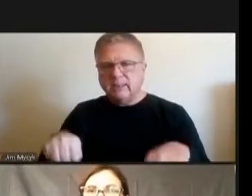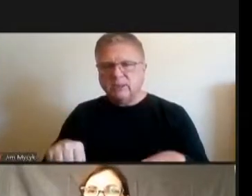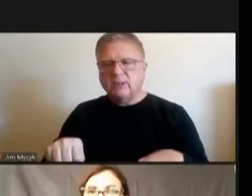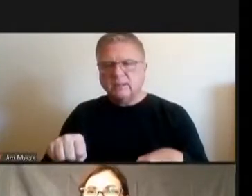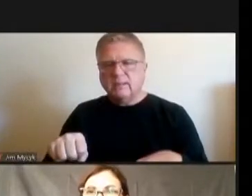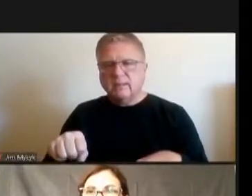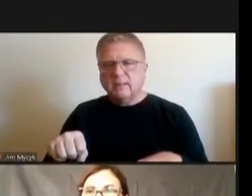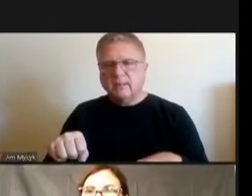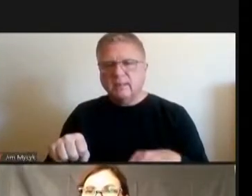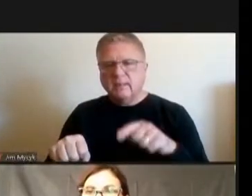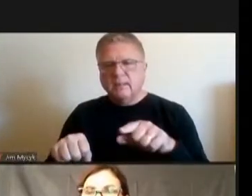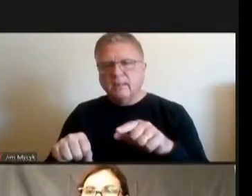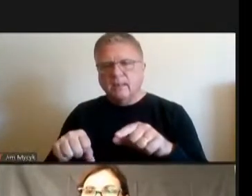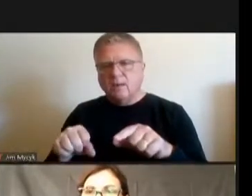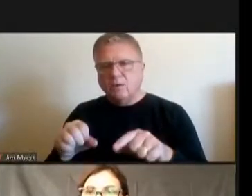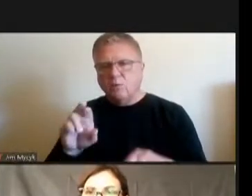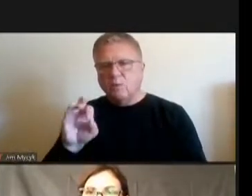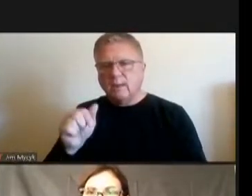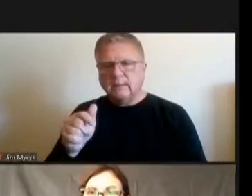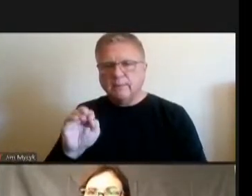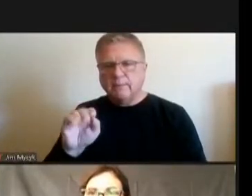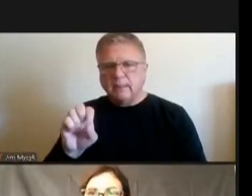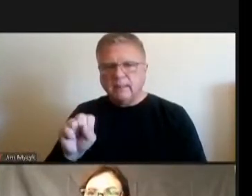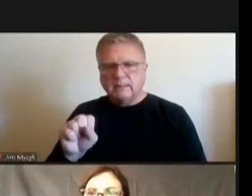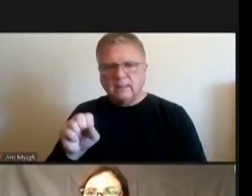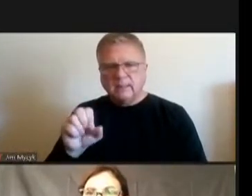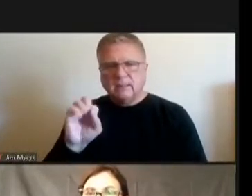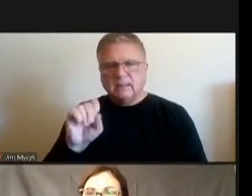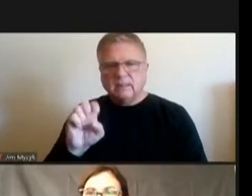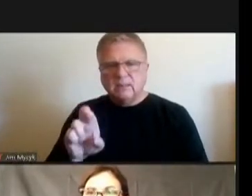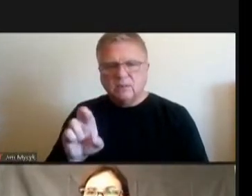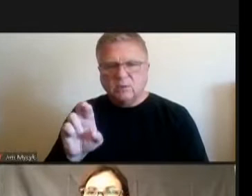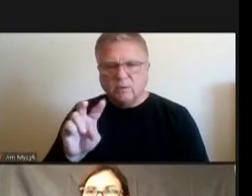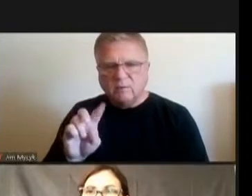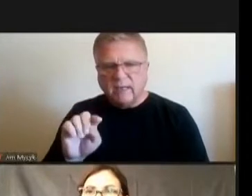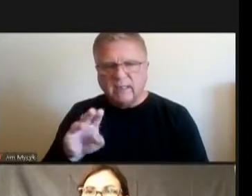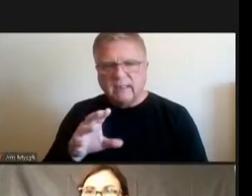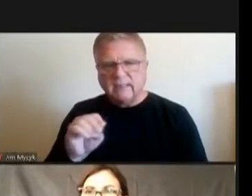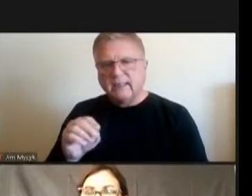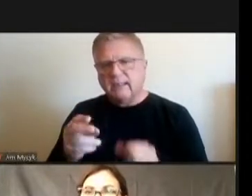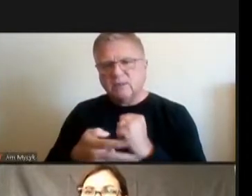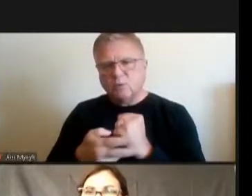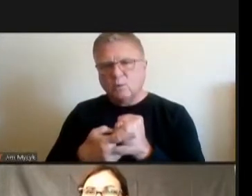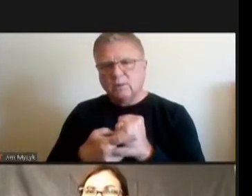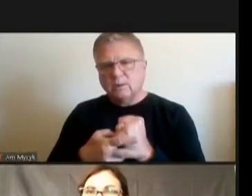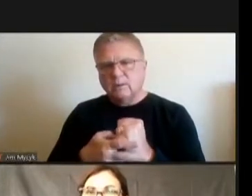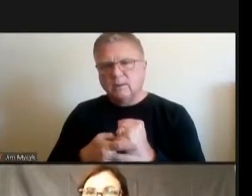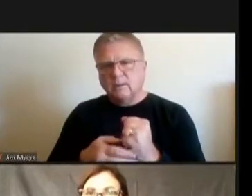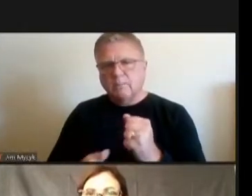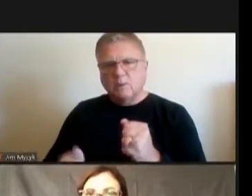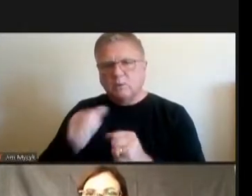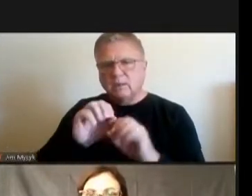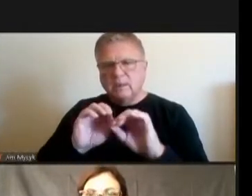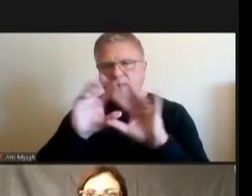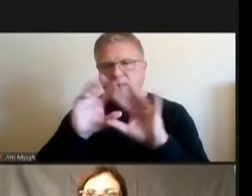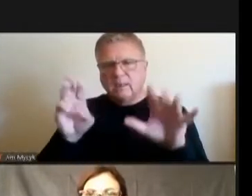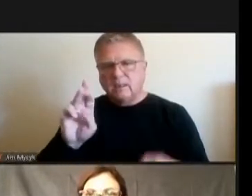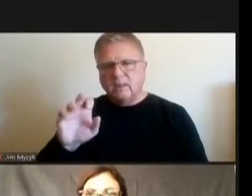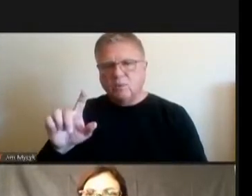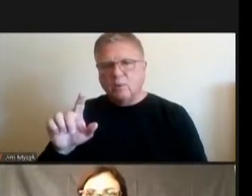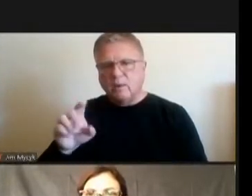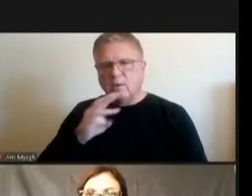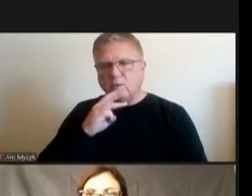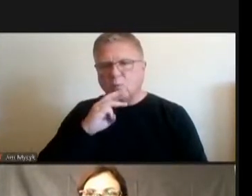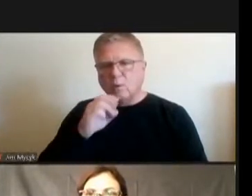pump stations, our rising mains, our sewer mains, and our storage, most notably our clear well out at our water treatment